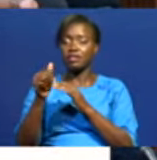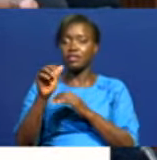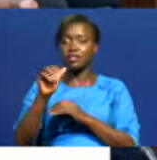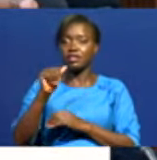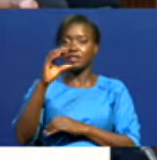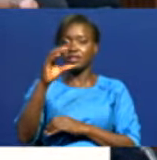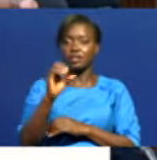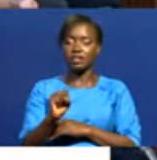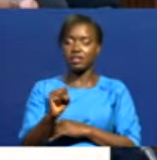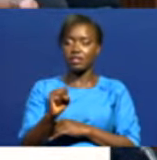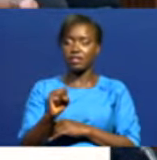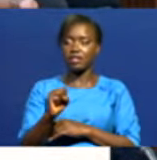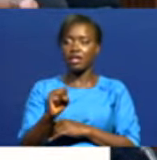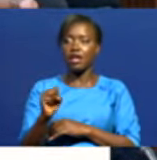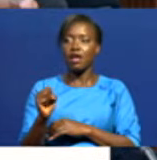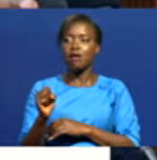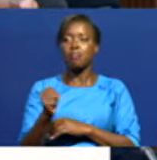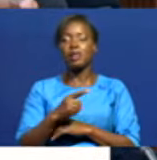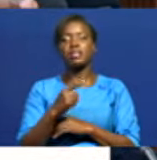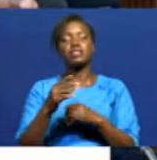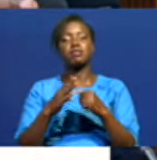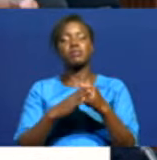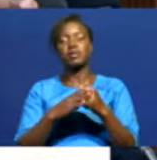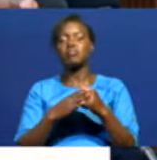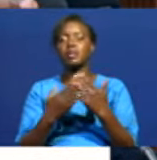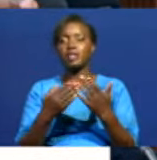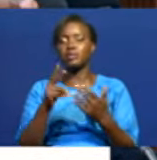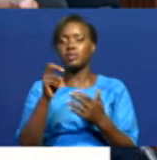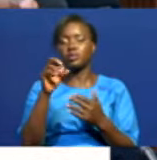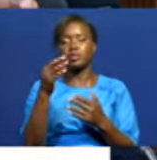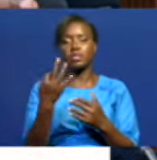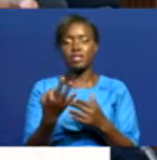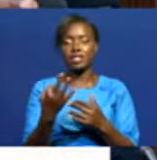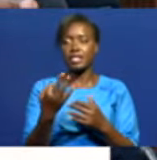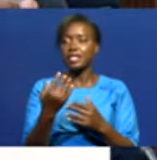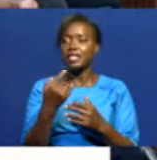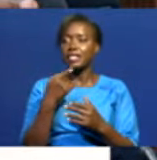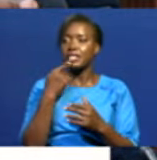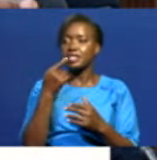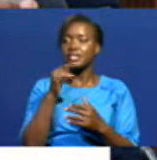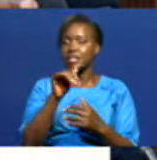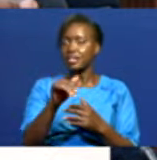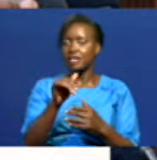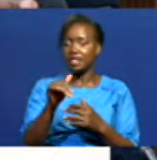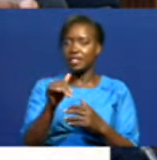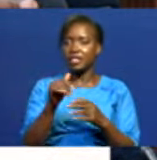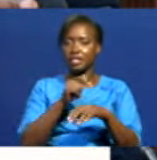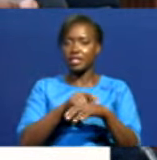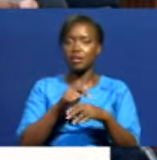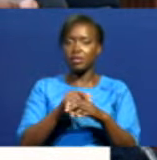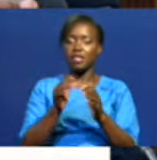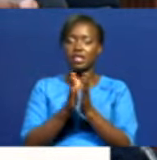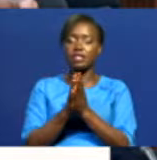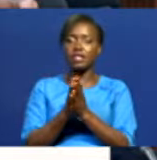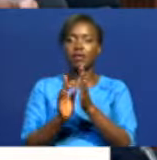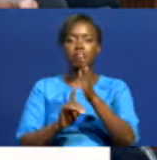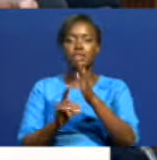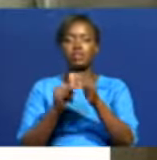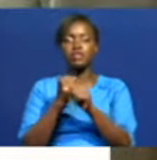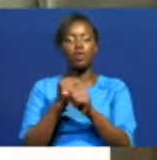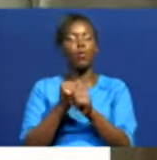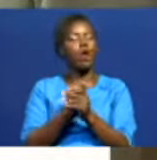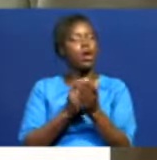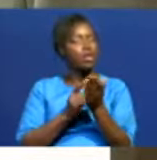in September 2023, his predecessor, Dr. Alfred Mutua, reflected back to his tenure in the docket, saying he worked